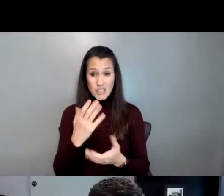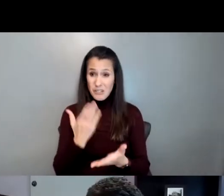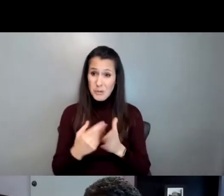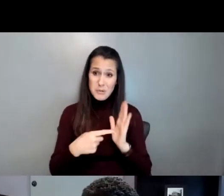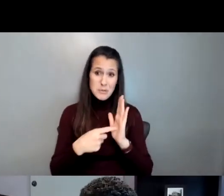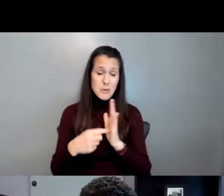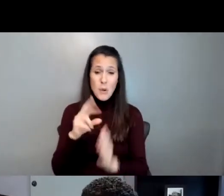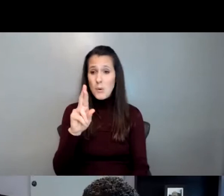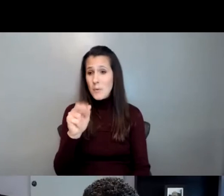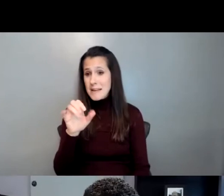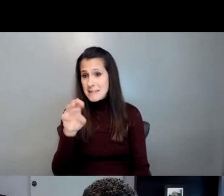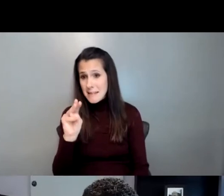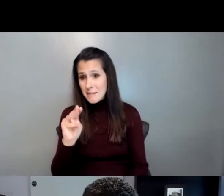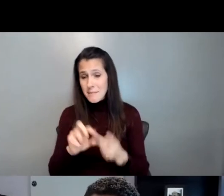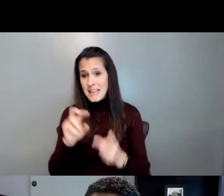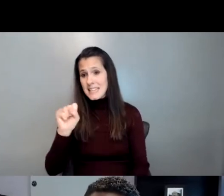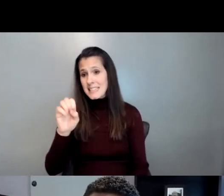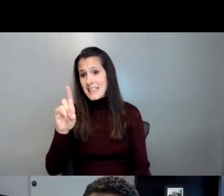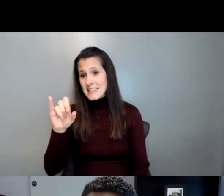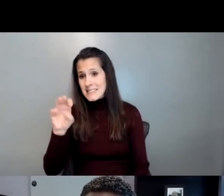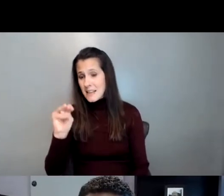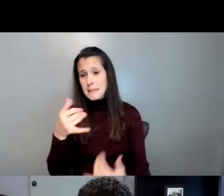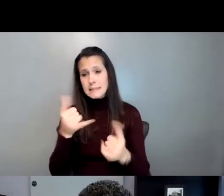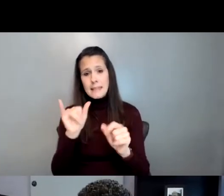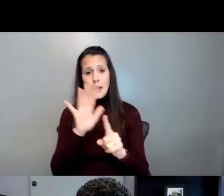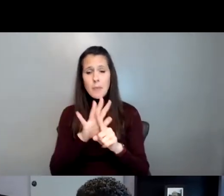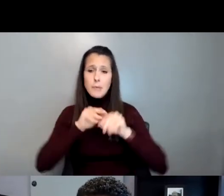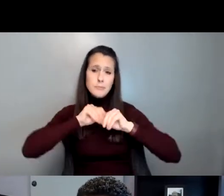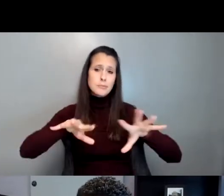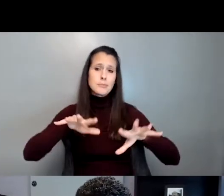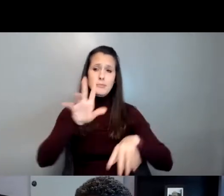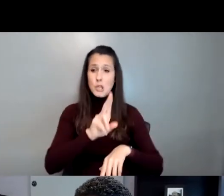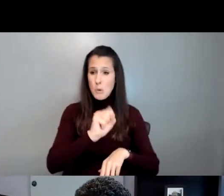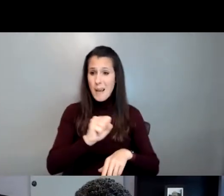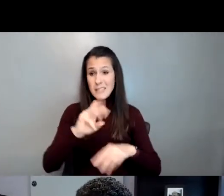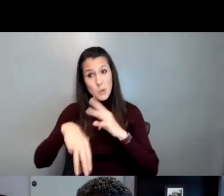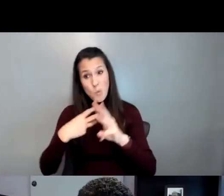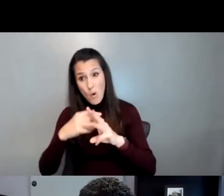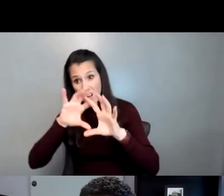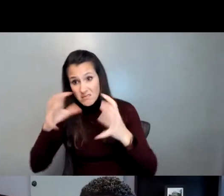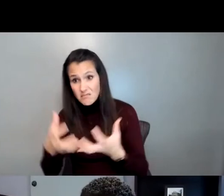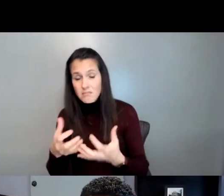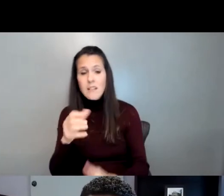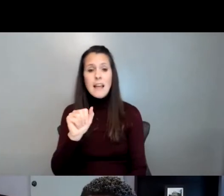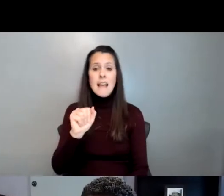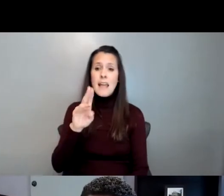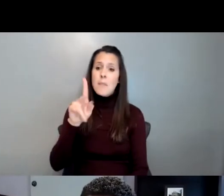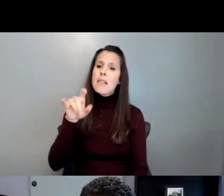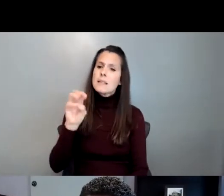and sexism are still rampant around our country and world, ableism is something that people are starting to understand a bit